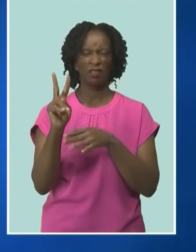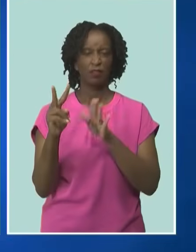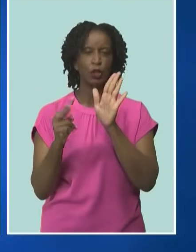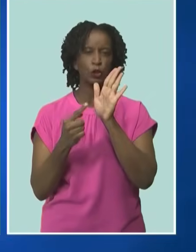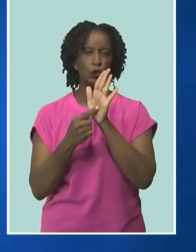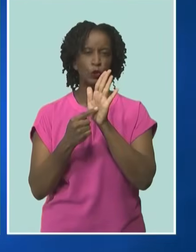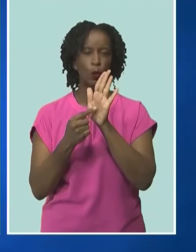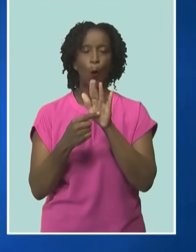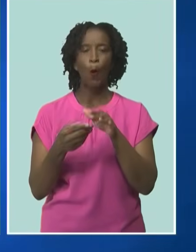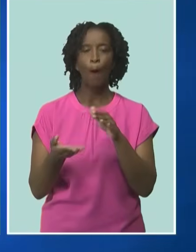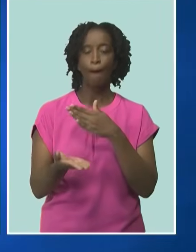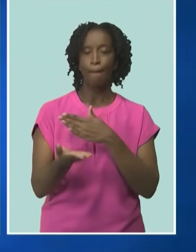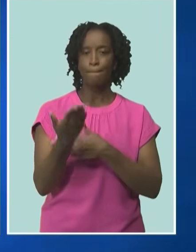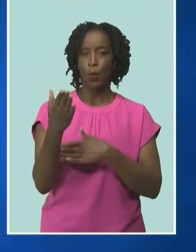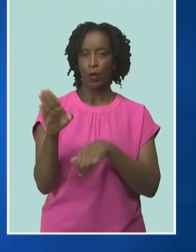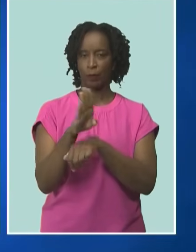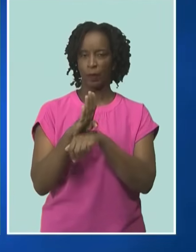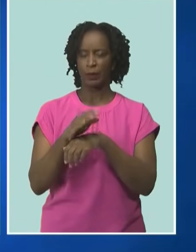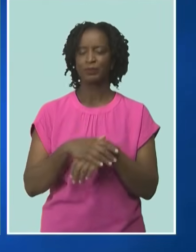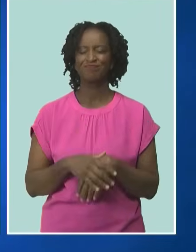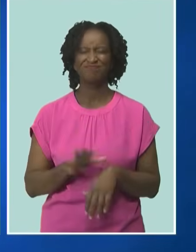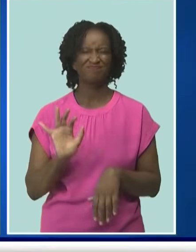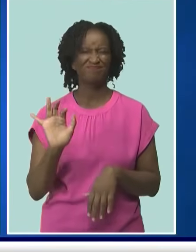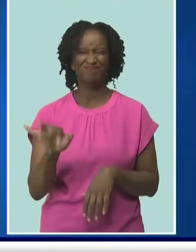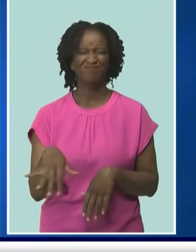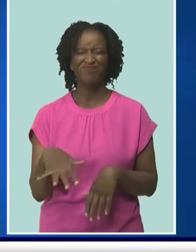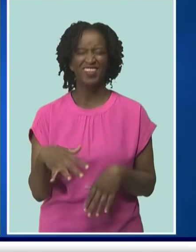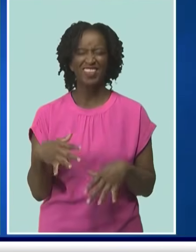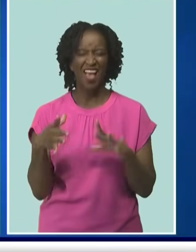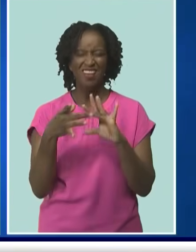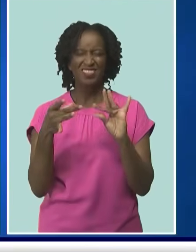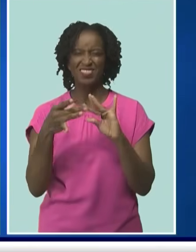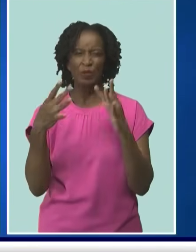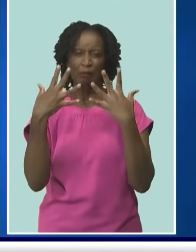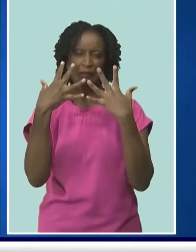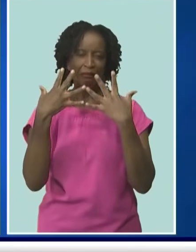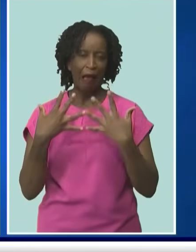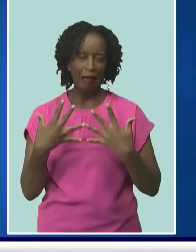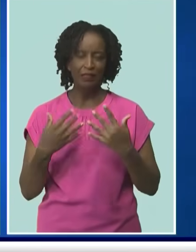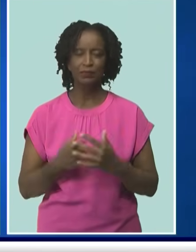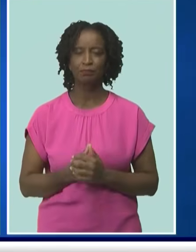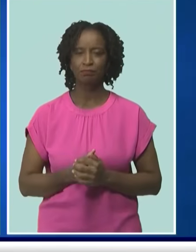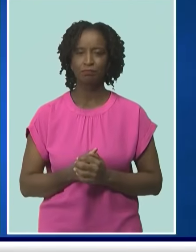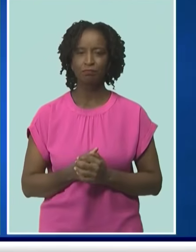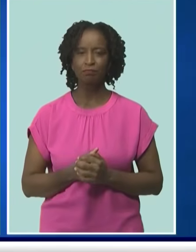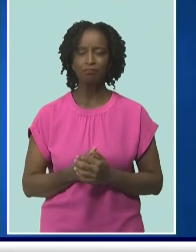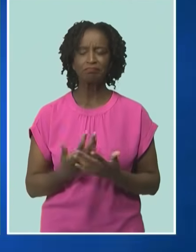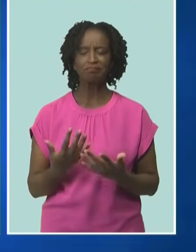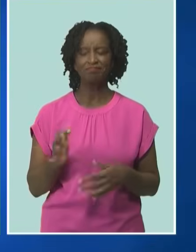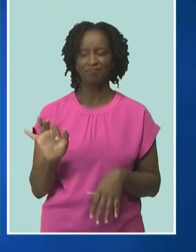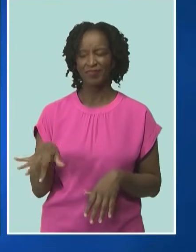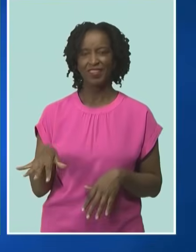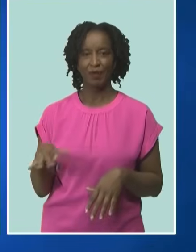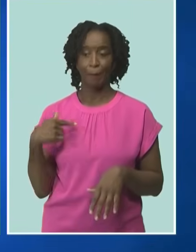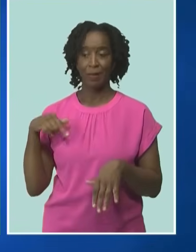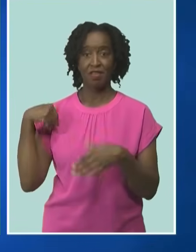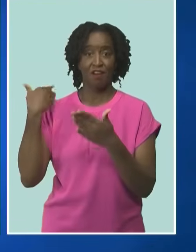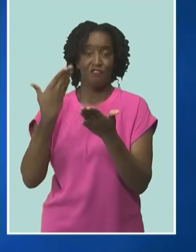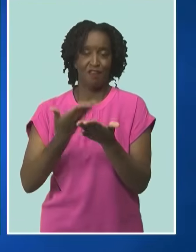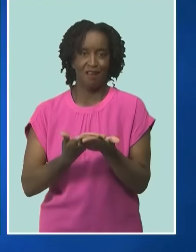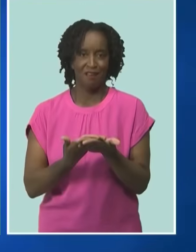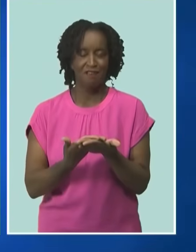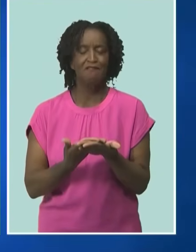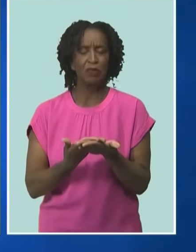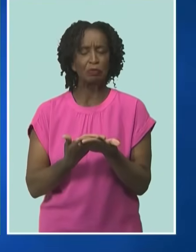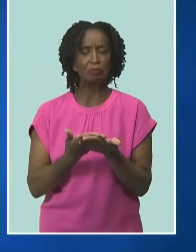very kind of a sad story. It's a first introduction that I had to Barbados when I came here.